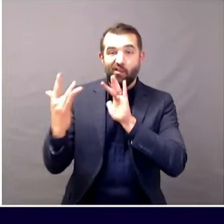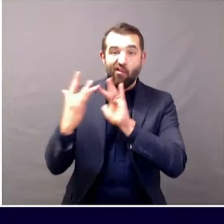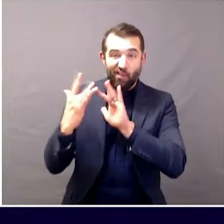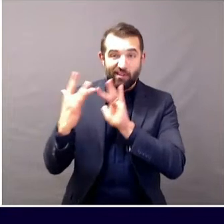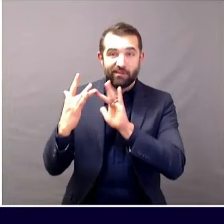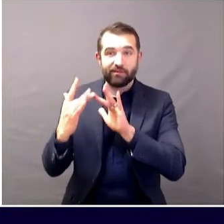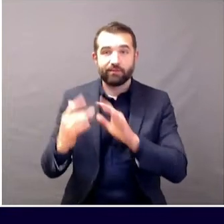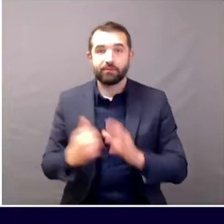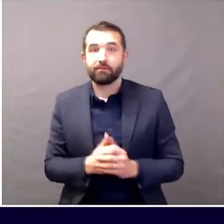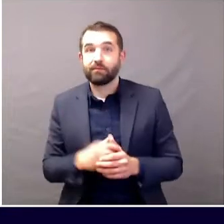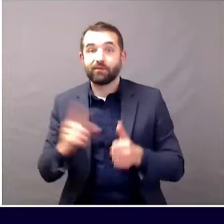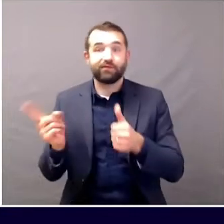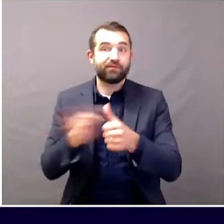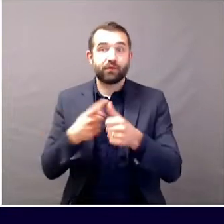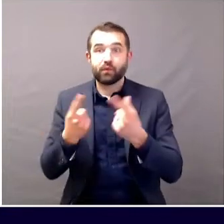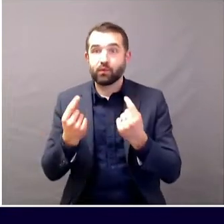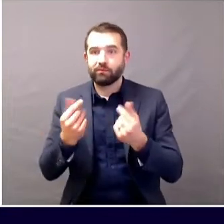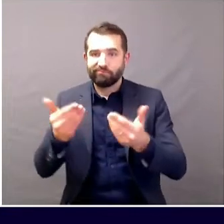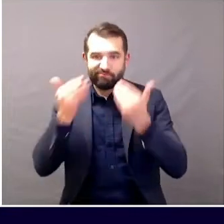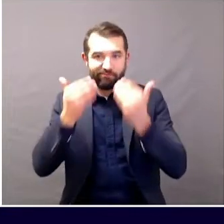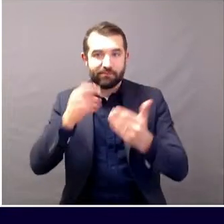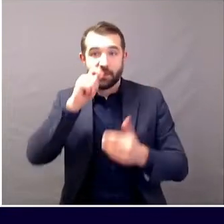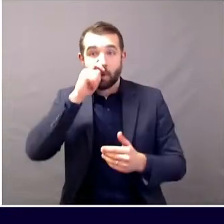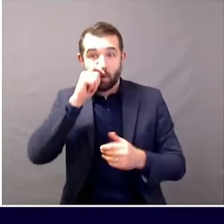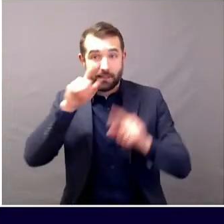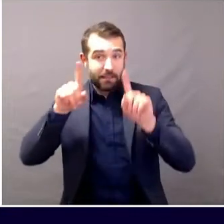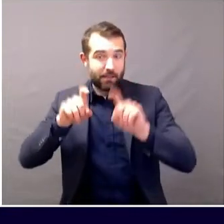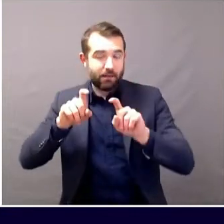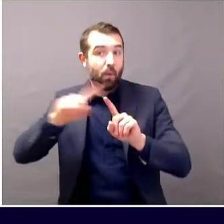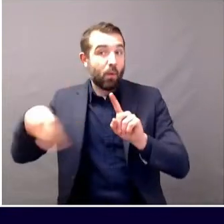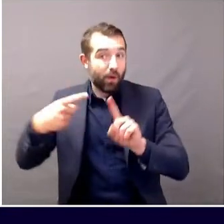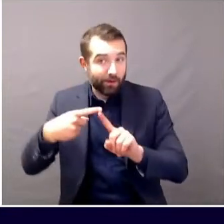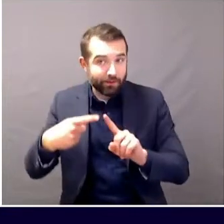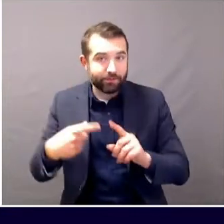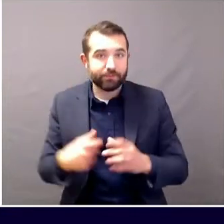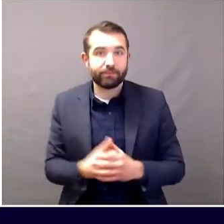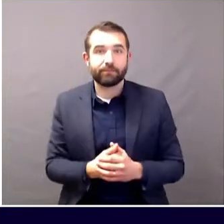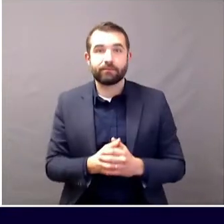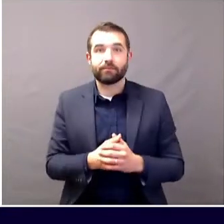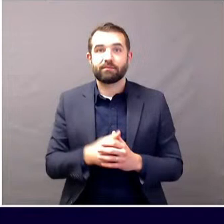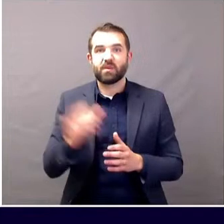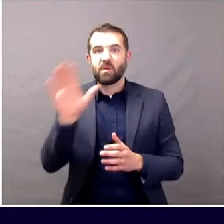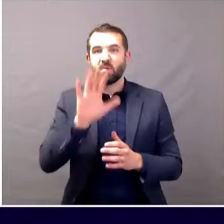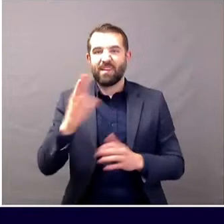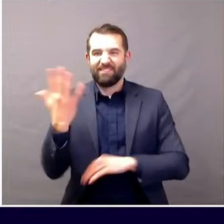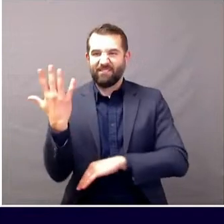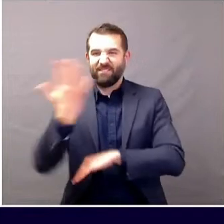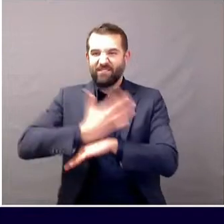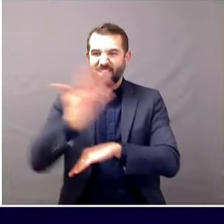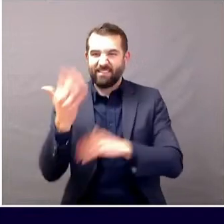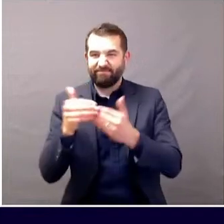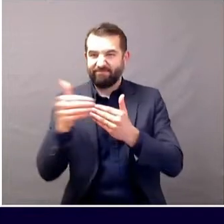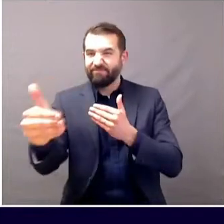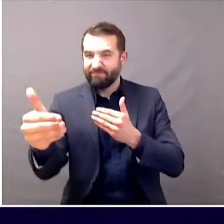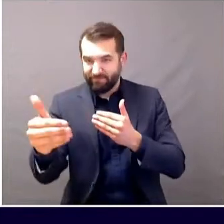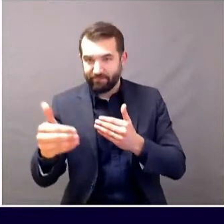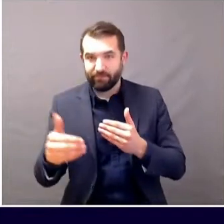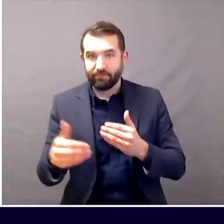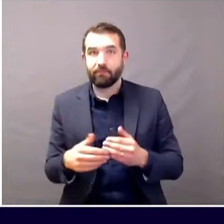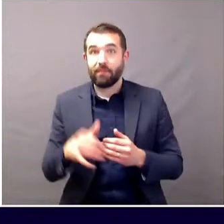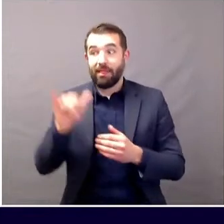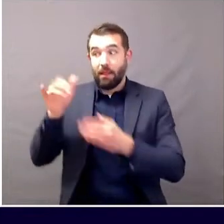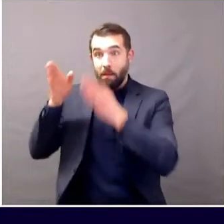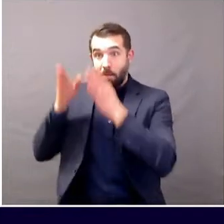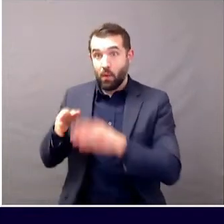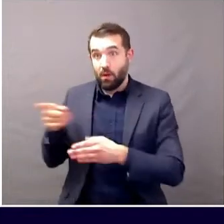get tested. The optimum time to get tested is approximately 5 days after your last interaction with someone